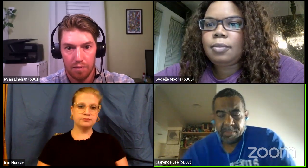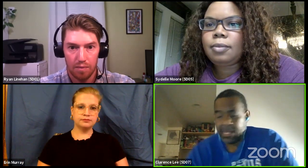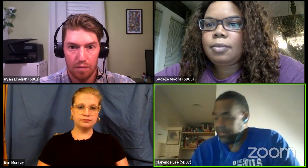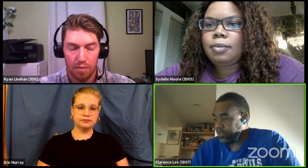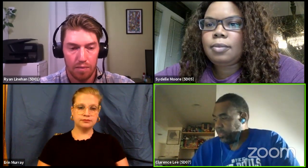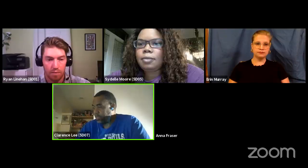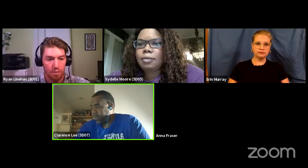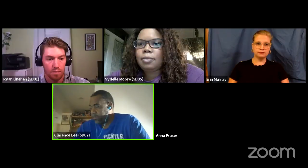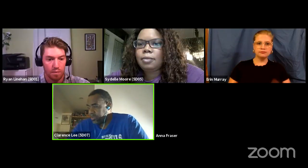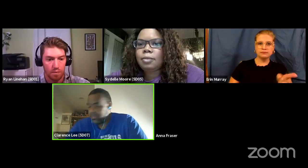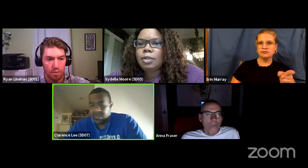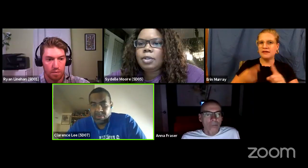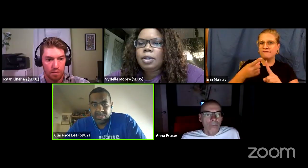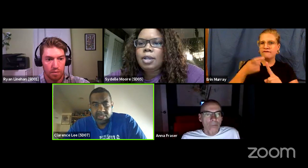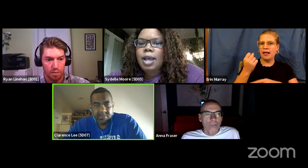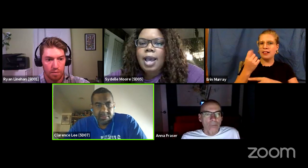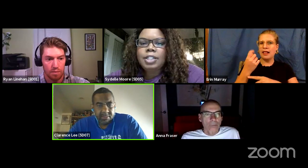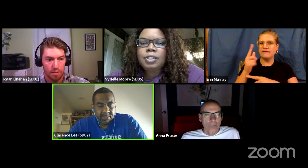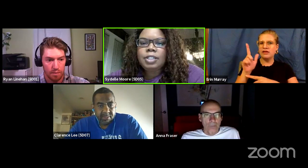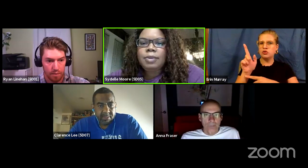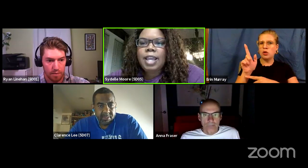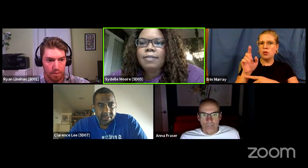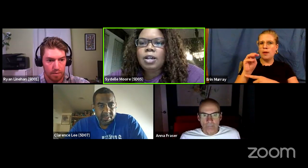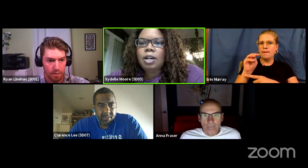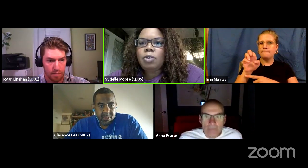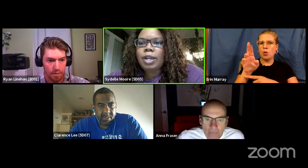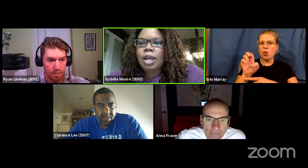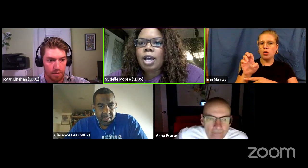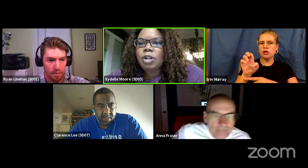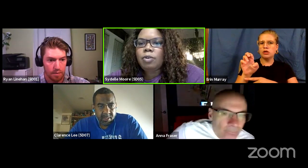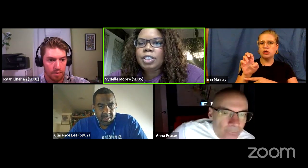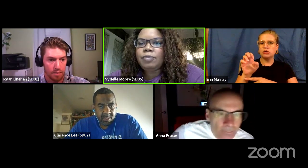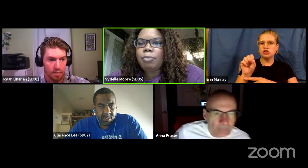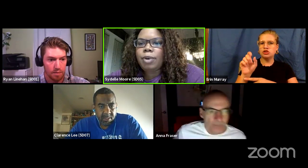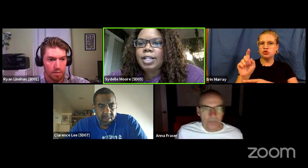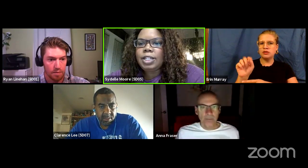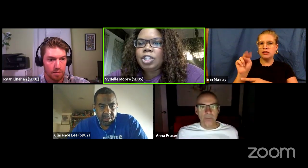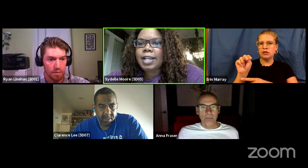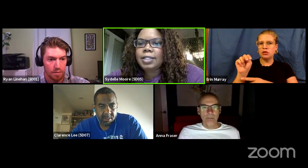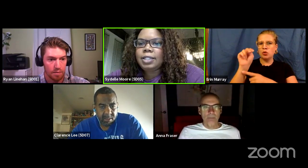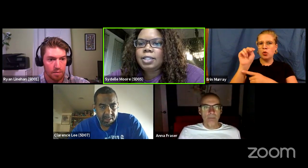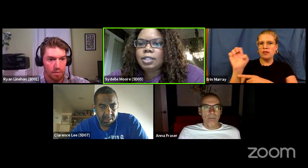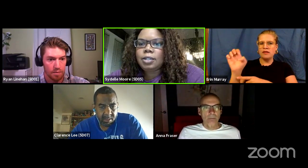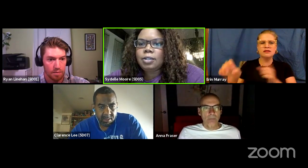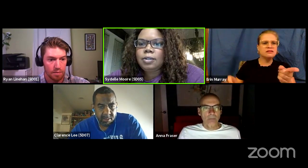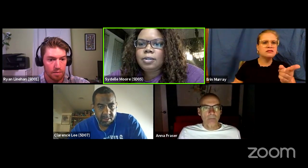From 1121 Moore Street Northeast. I do see we have a quick comment or question from Brandon